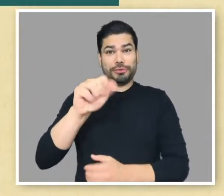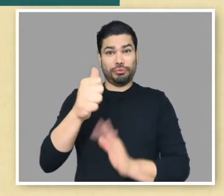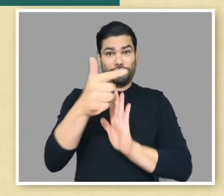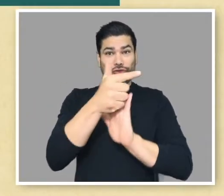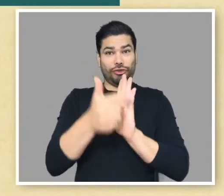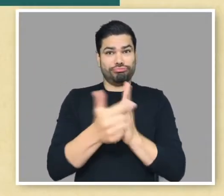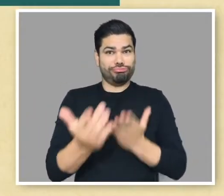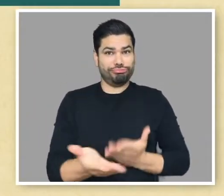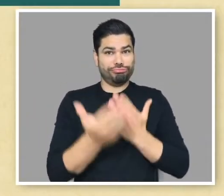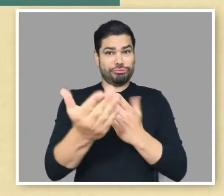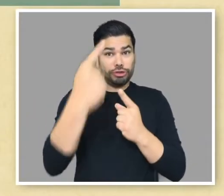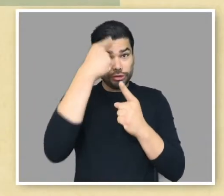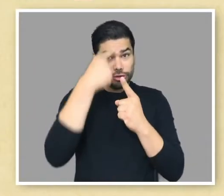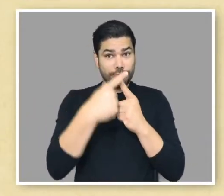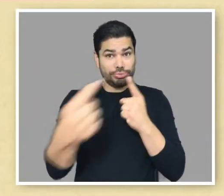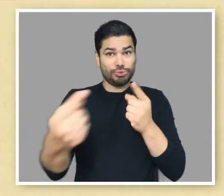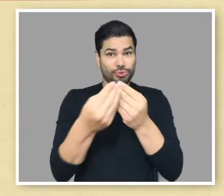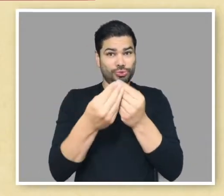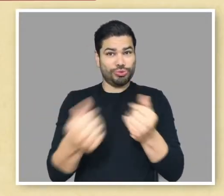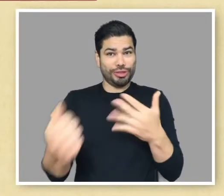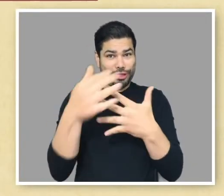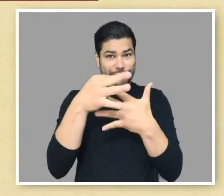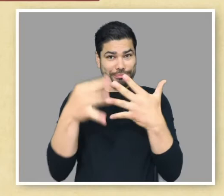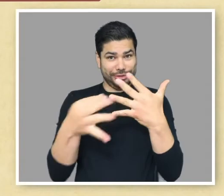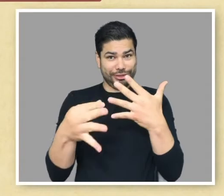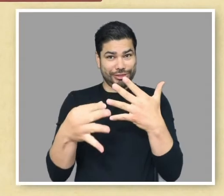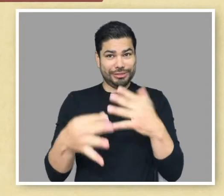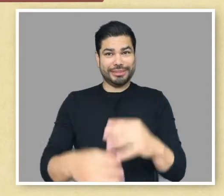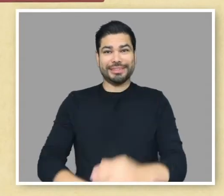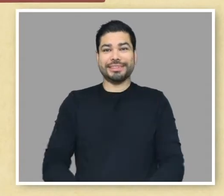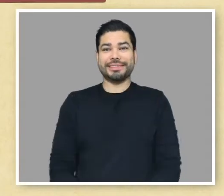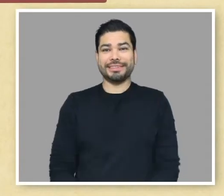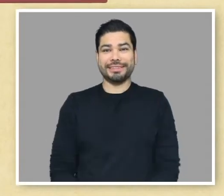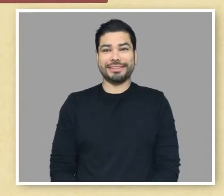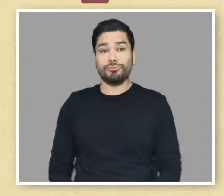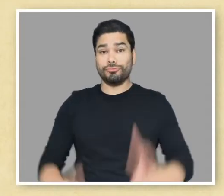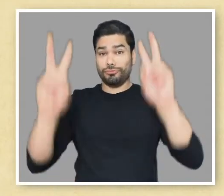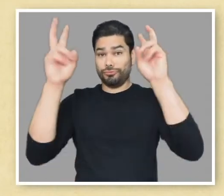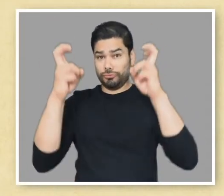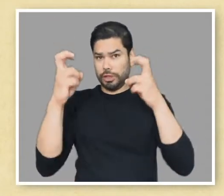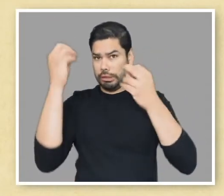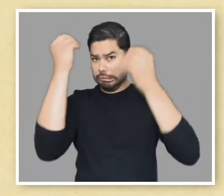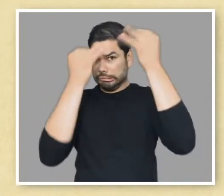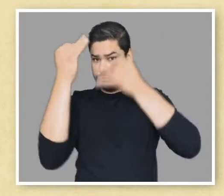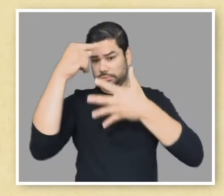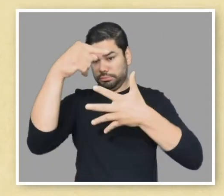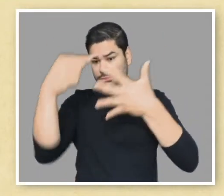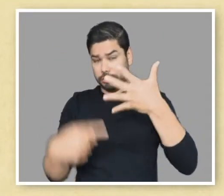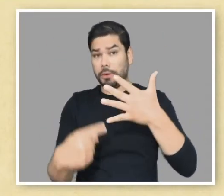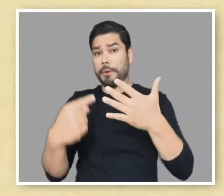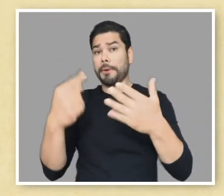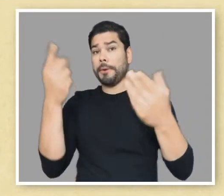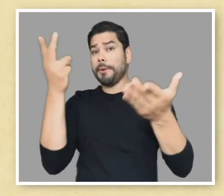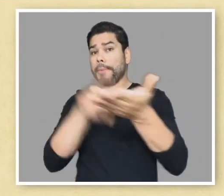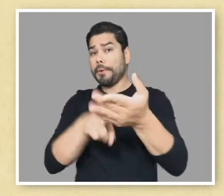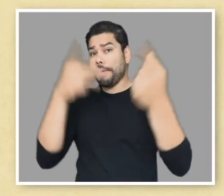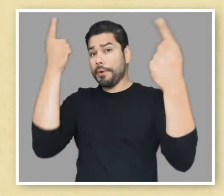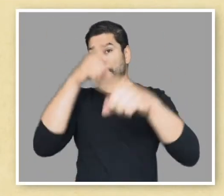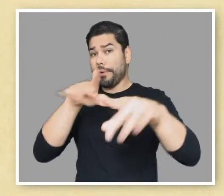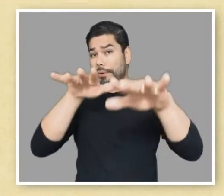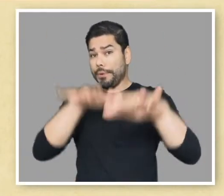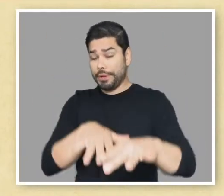The Arizona Center for Disability Law presents Dispute Resolution Options: Considerations when signing